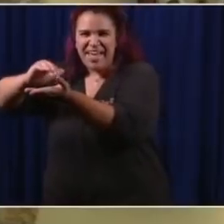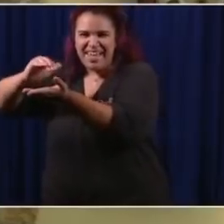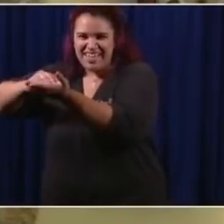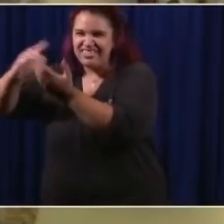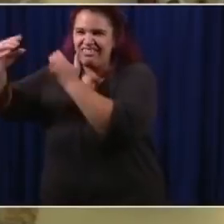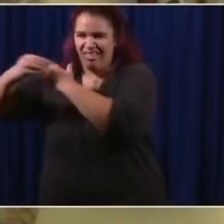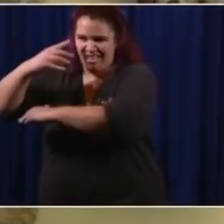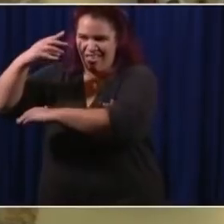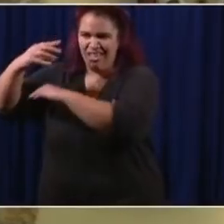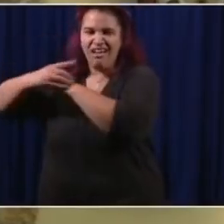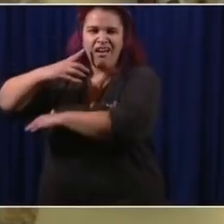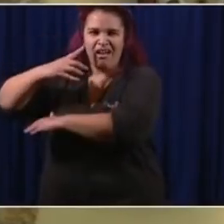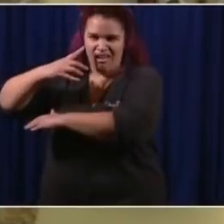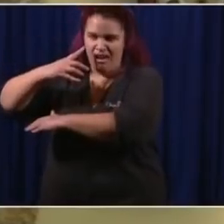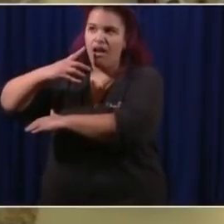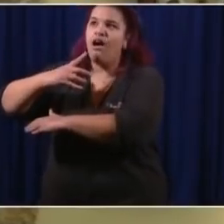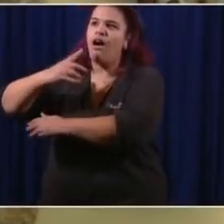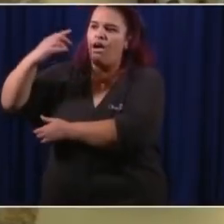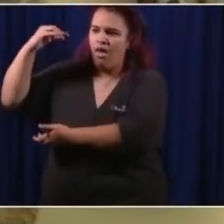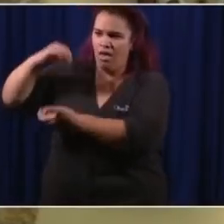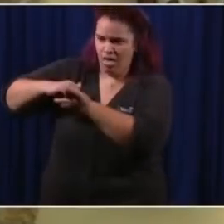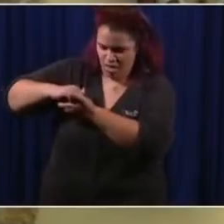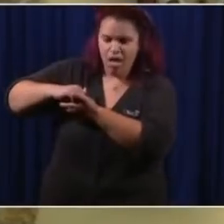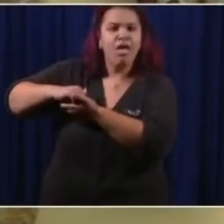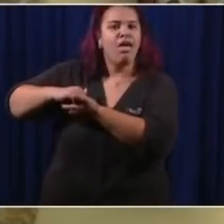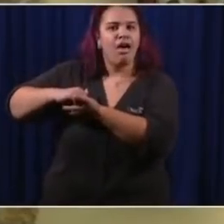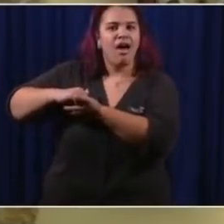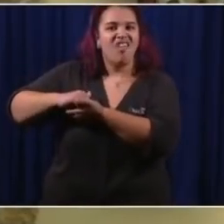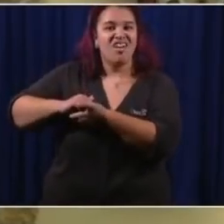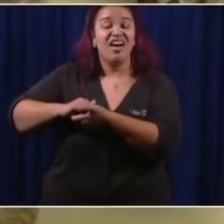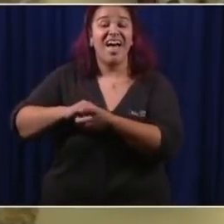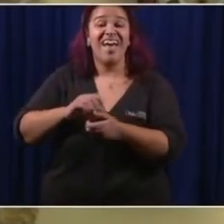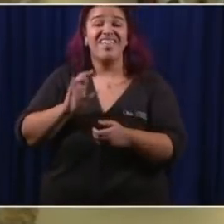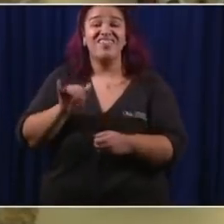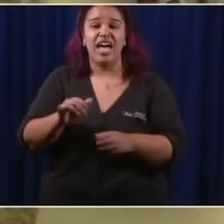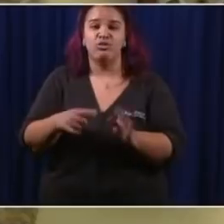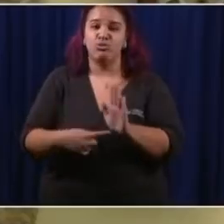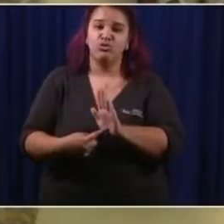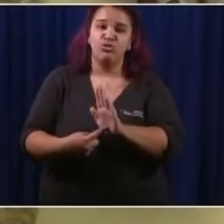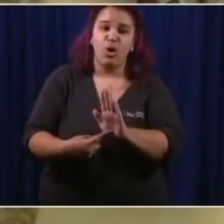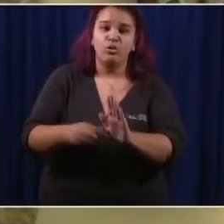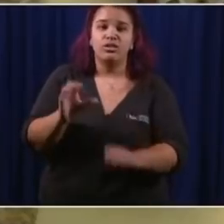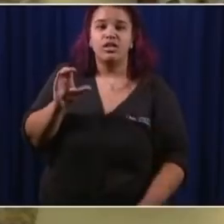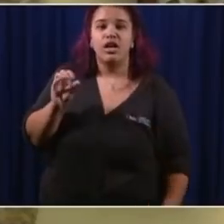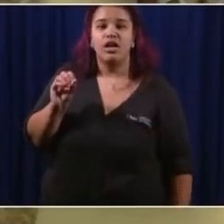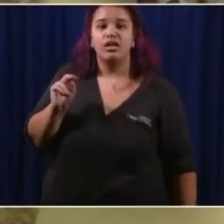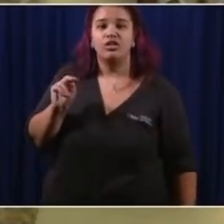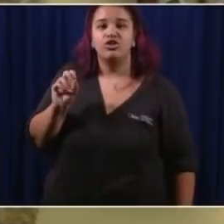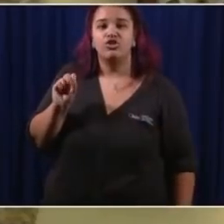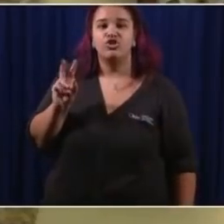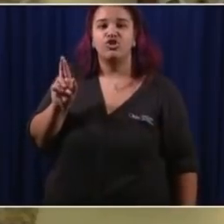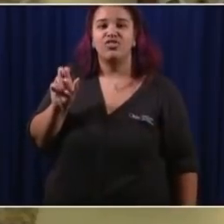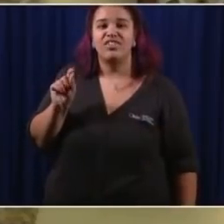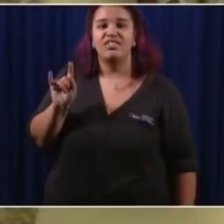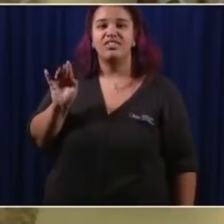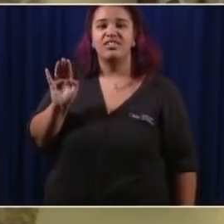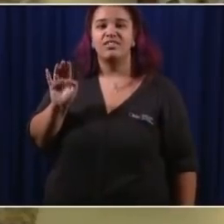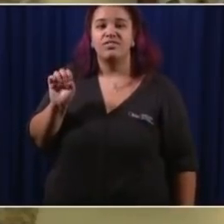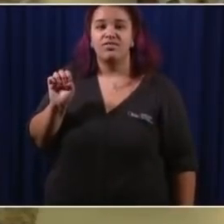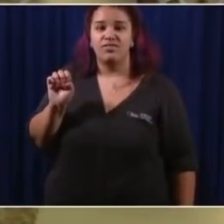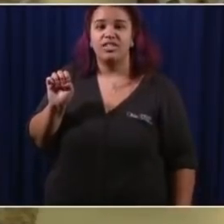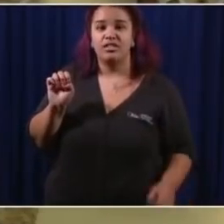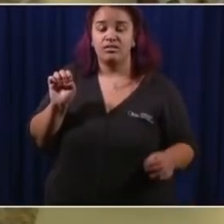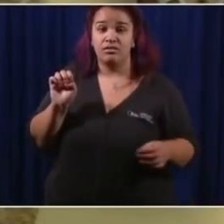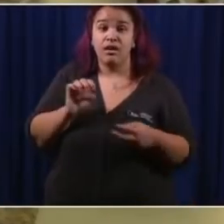of conservatism. It is the great tradition of freedom in this country. And that is, we have always, as a